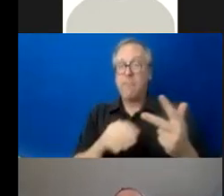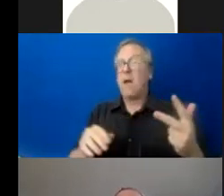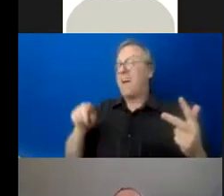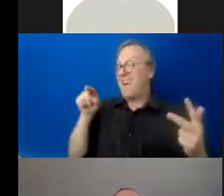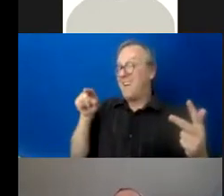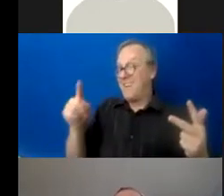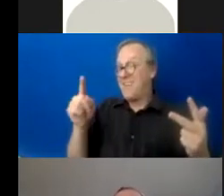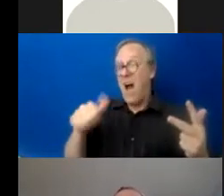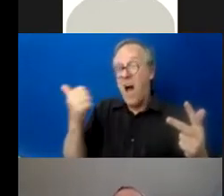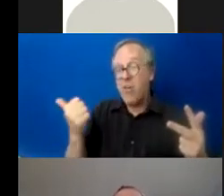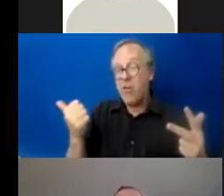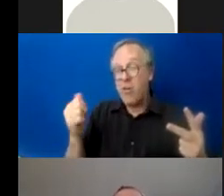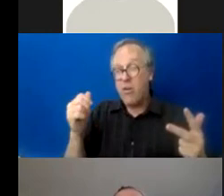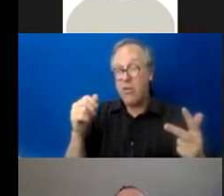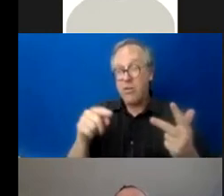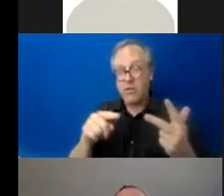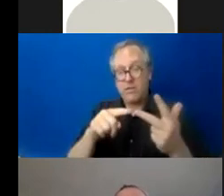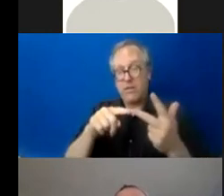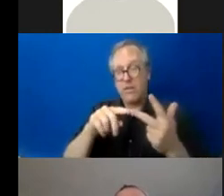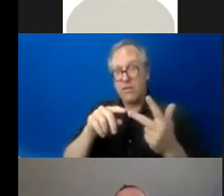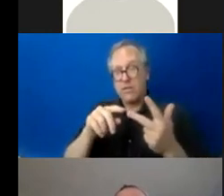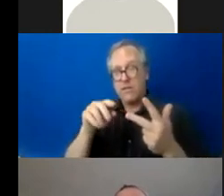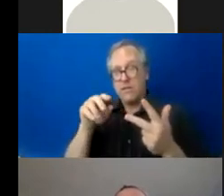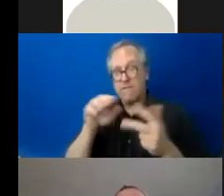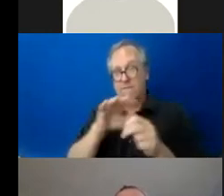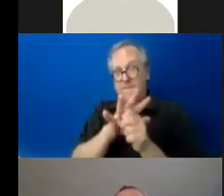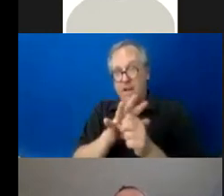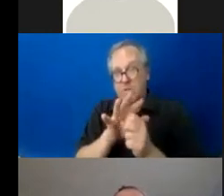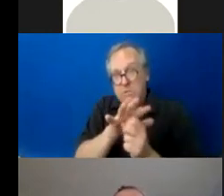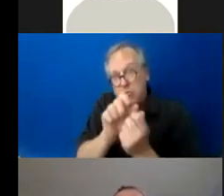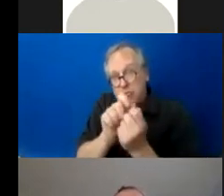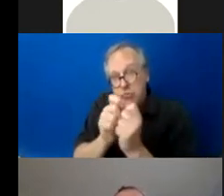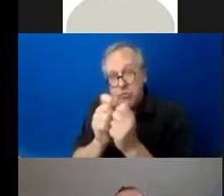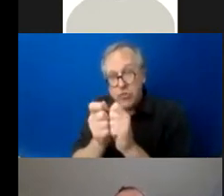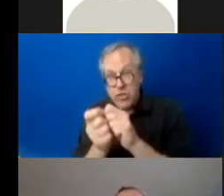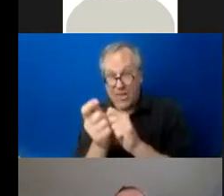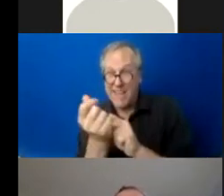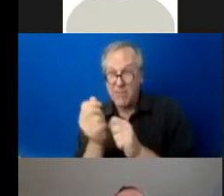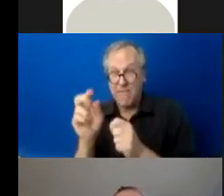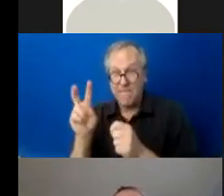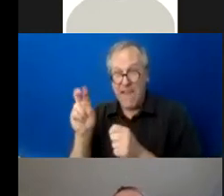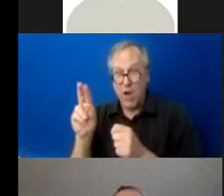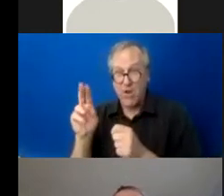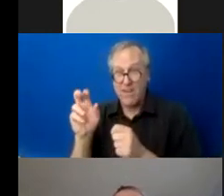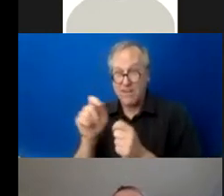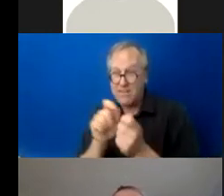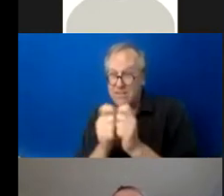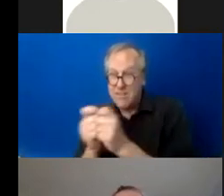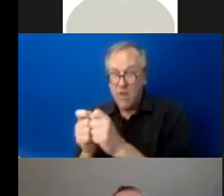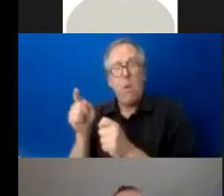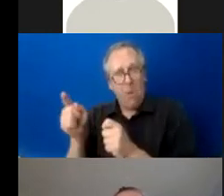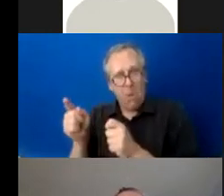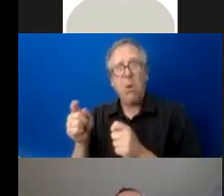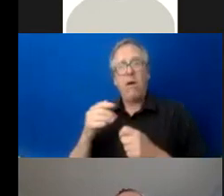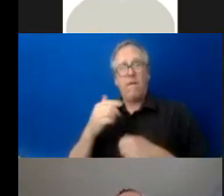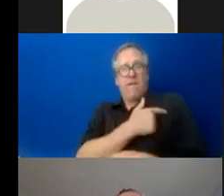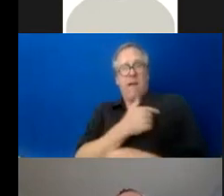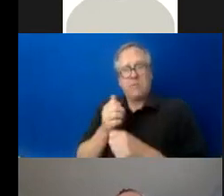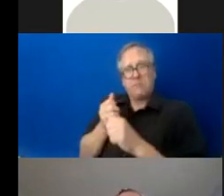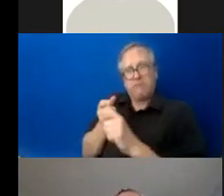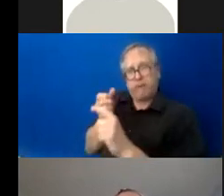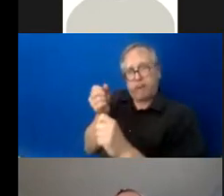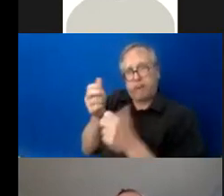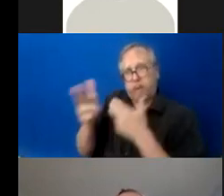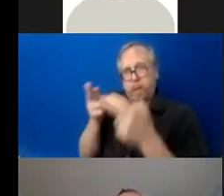circulating when the vaccines were being tested in the early trials. What we do know is that they have been effective so far, which is great. And they all